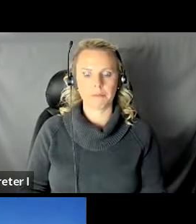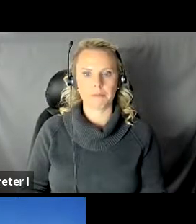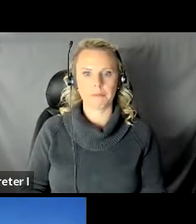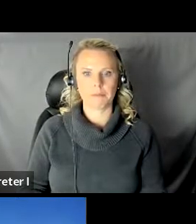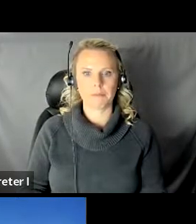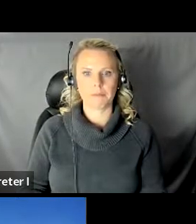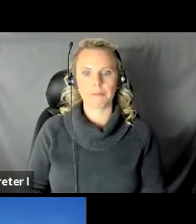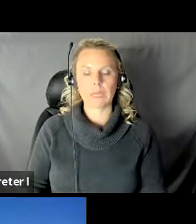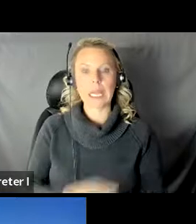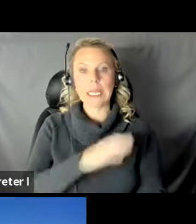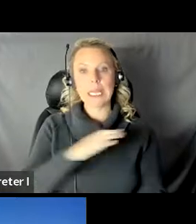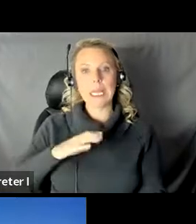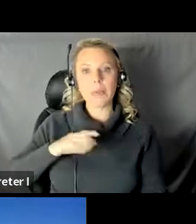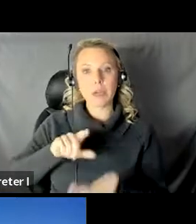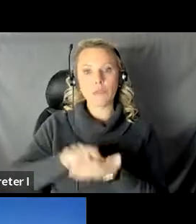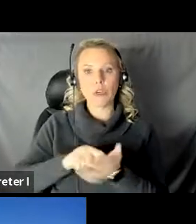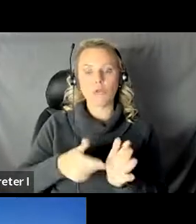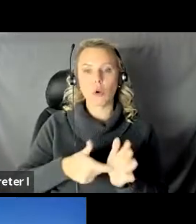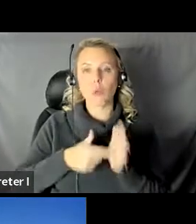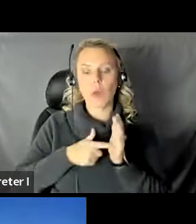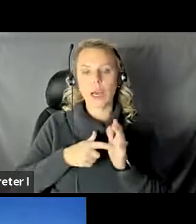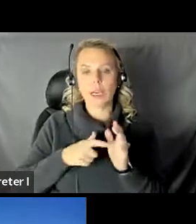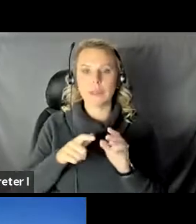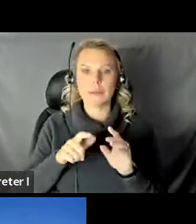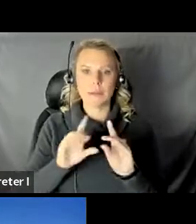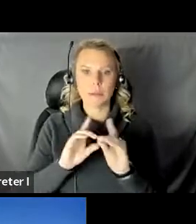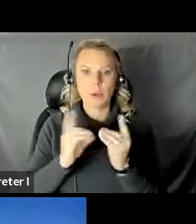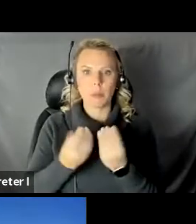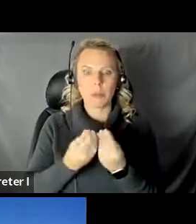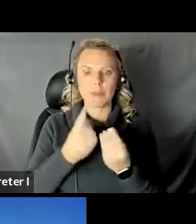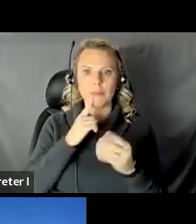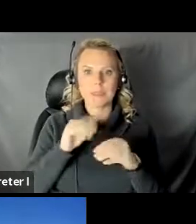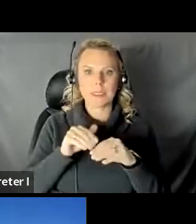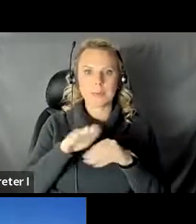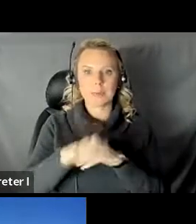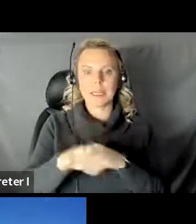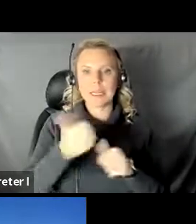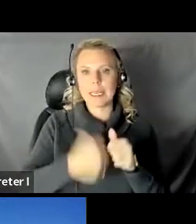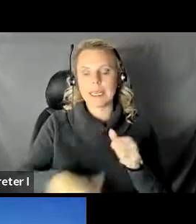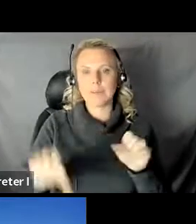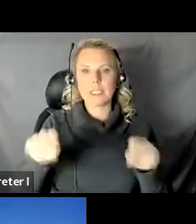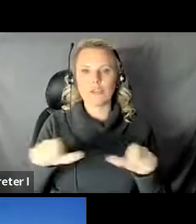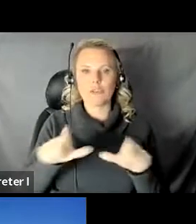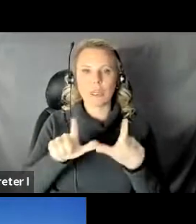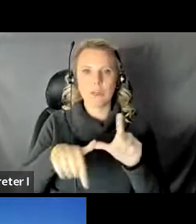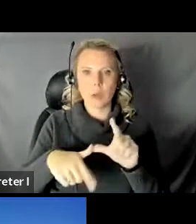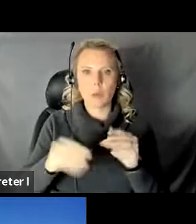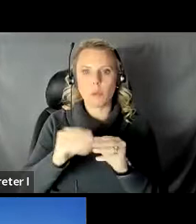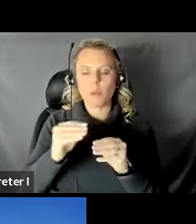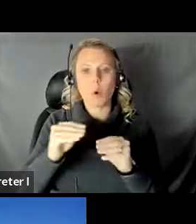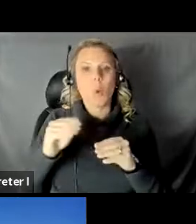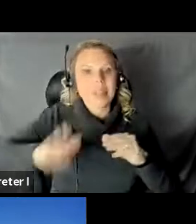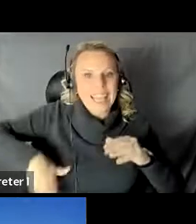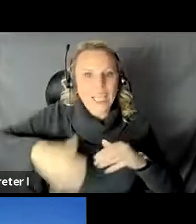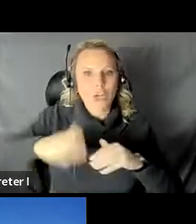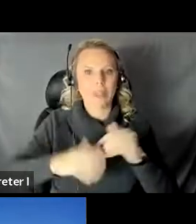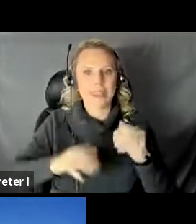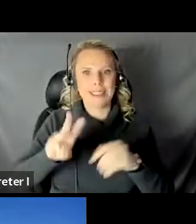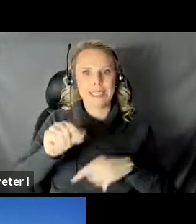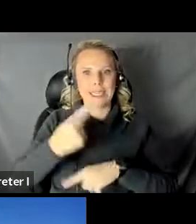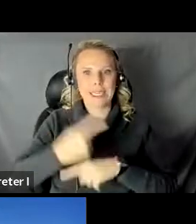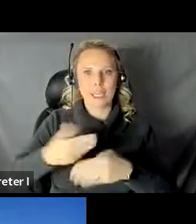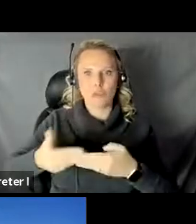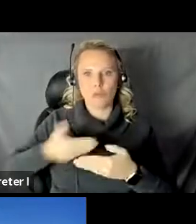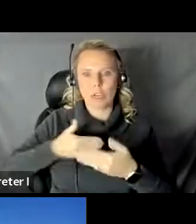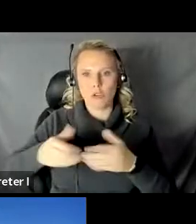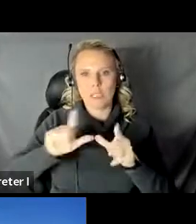The committee print requires the department to issue a notice of an impending license expiration to the licensee no later than 60 days prior to